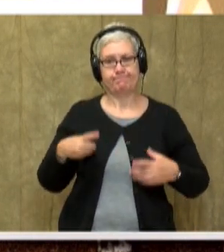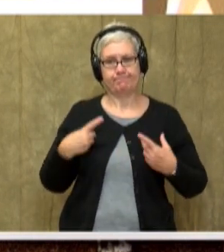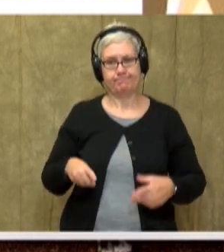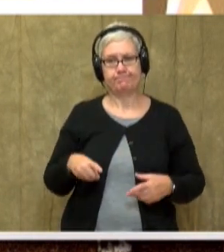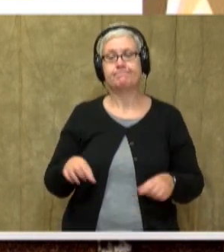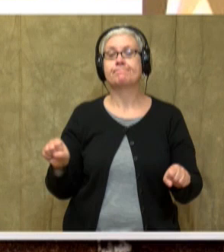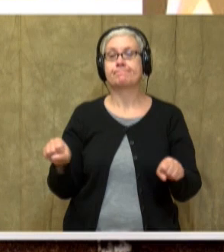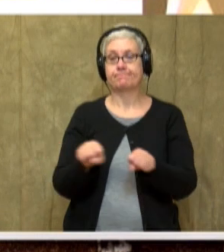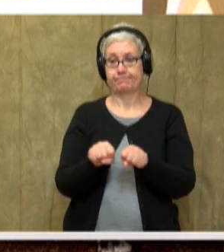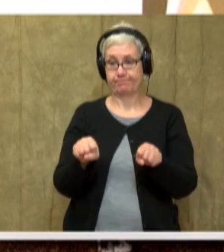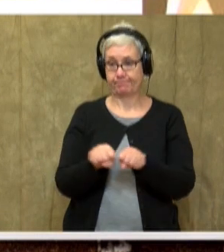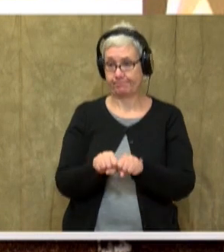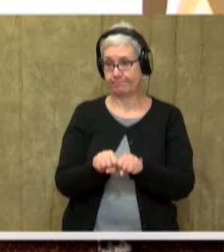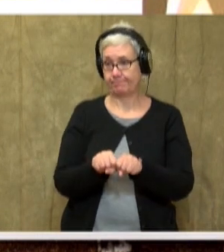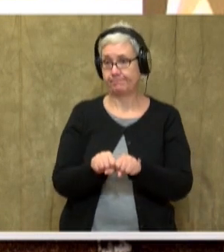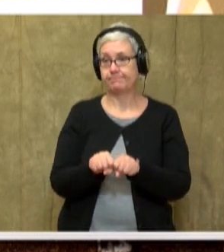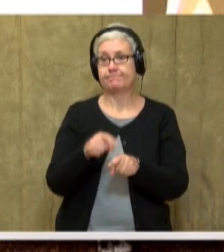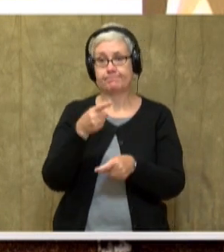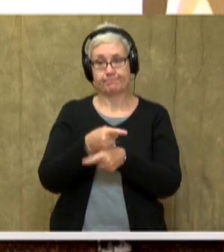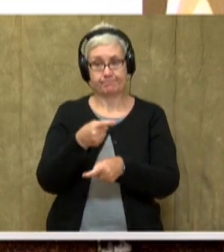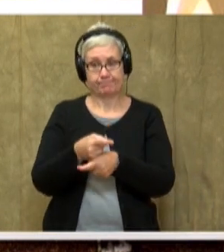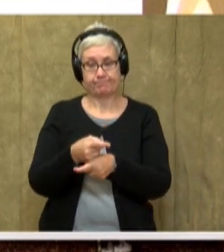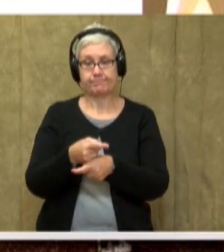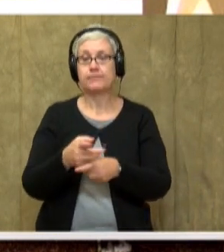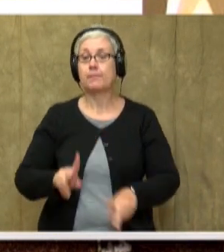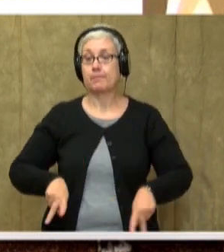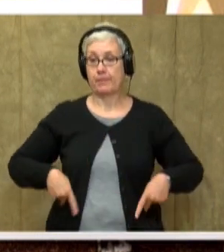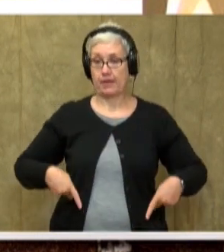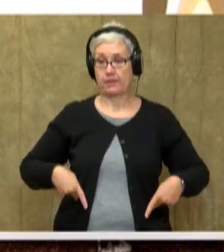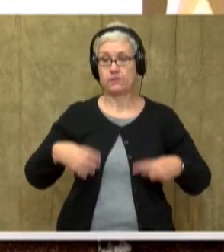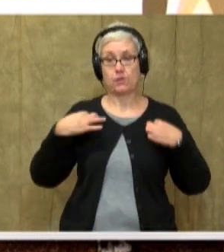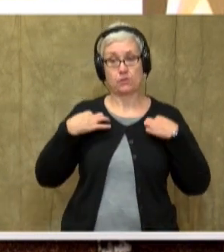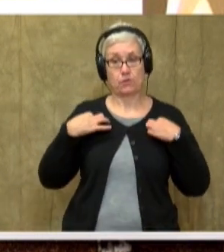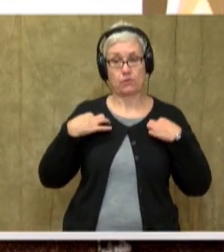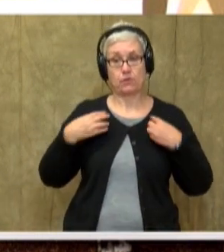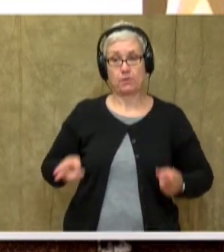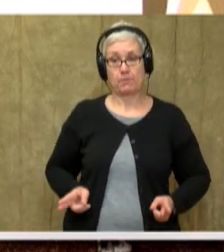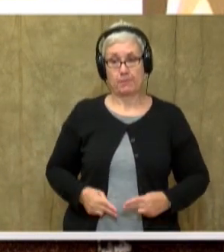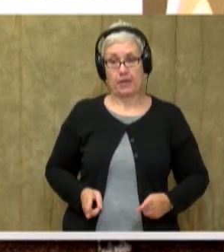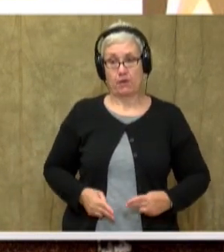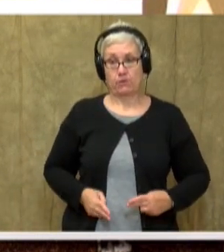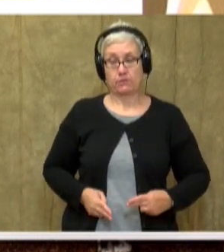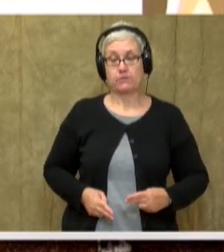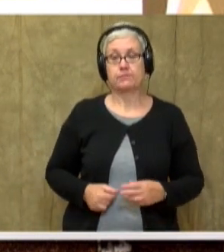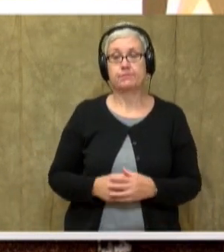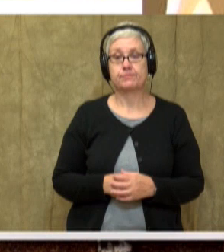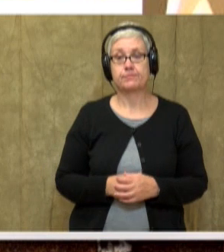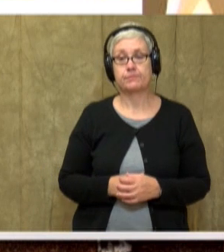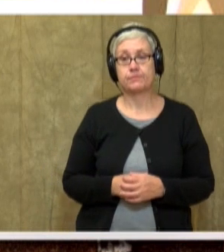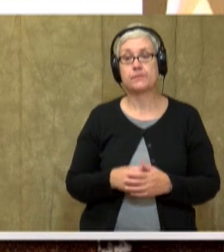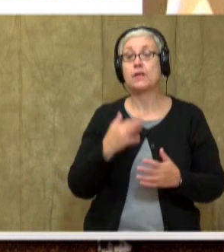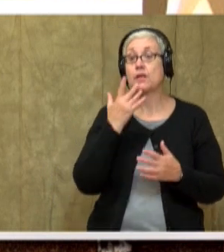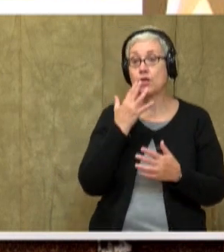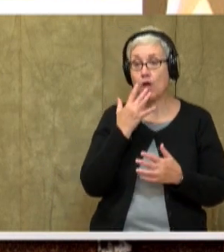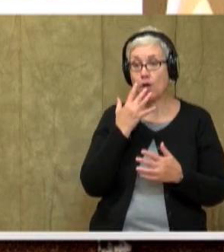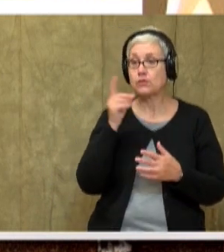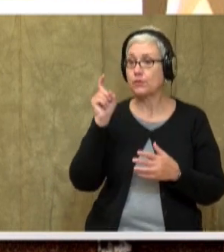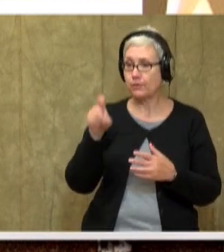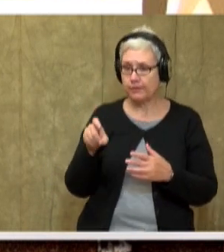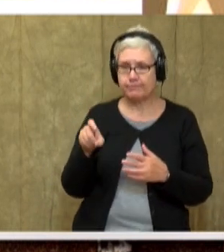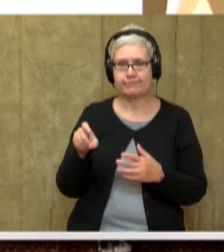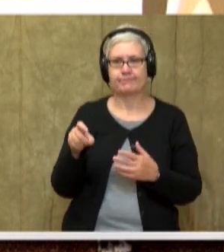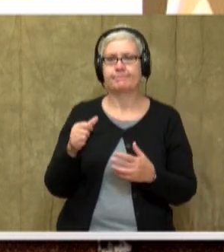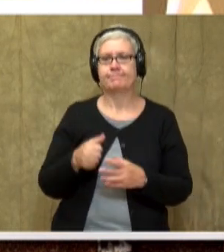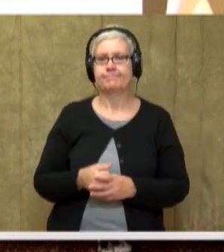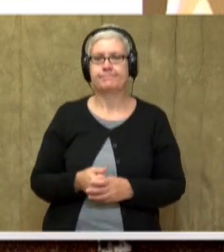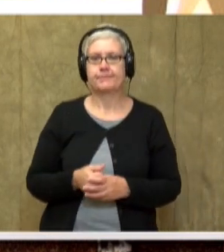proper shoes, the proper pants, shirts, belts, what have you, the proper colors and everything. This